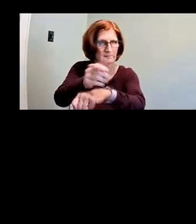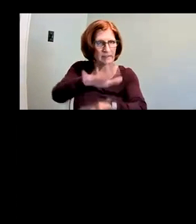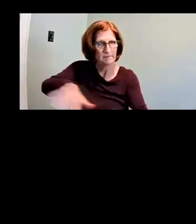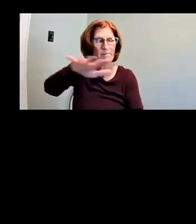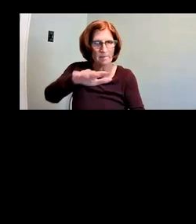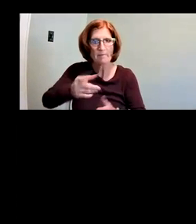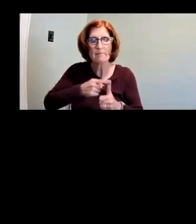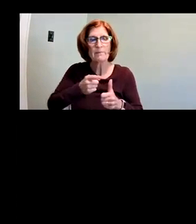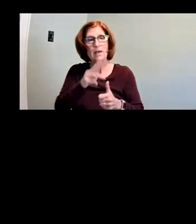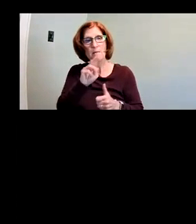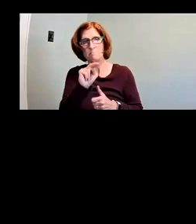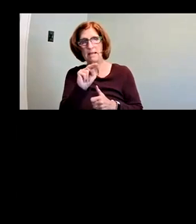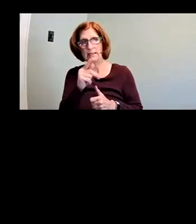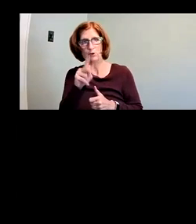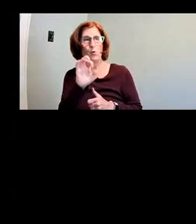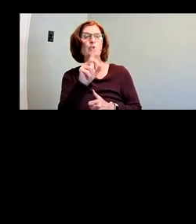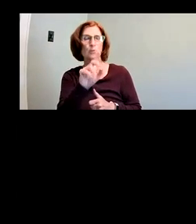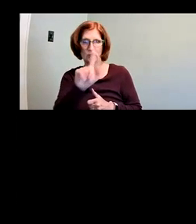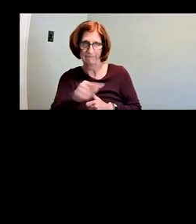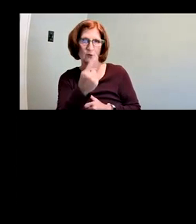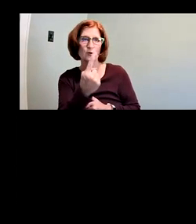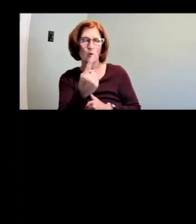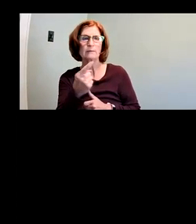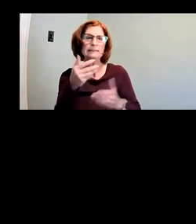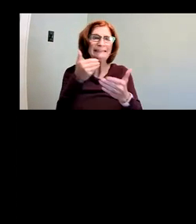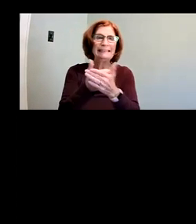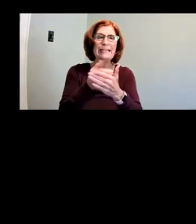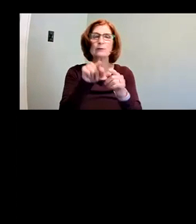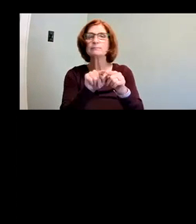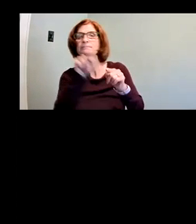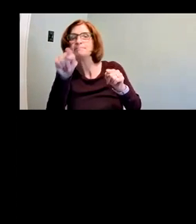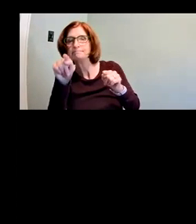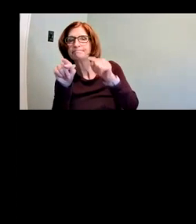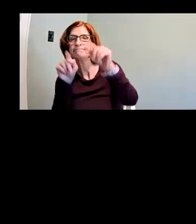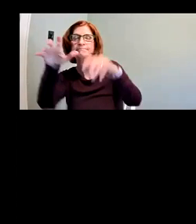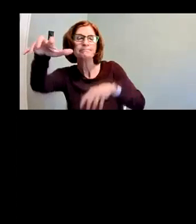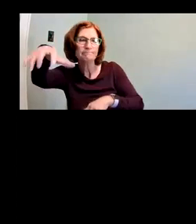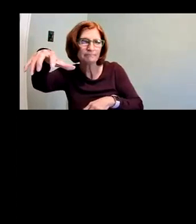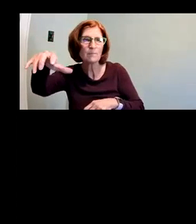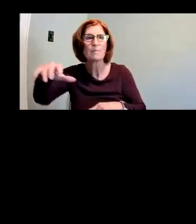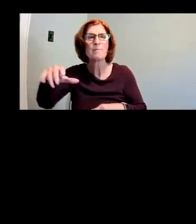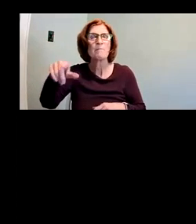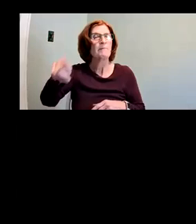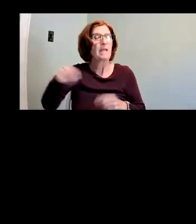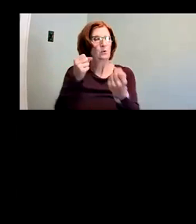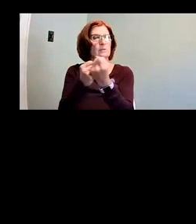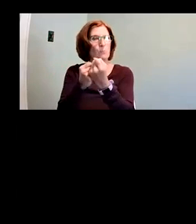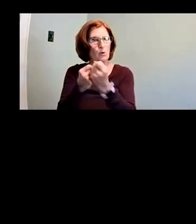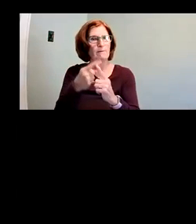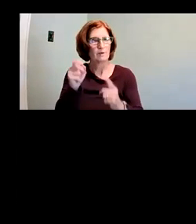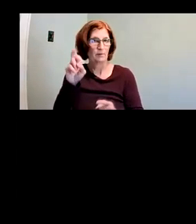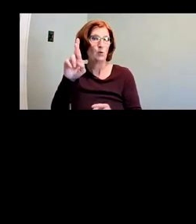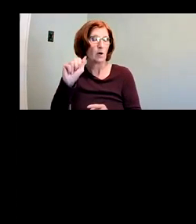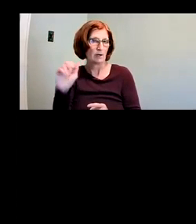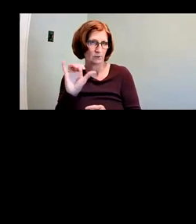being Mellon's Orchard, located adjacent to this site just north and west. That was also funded by the URA